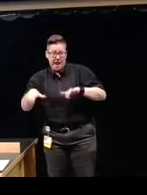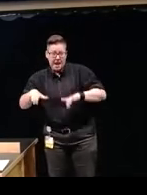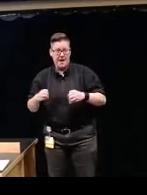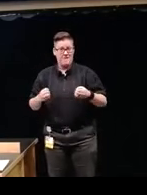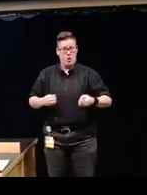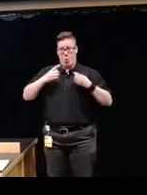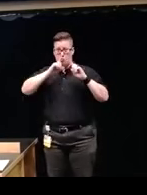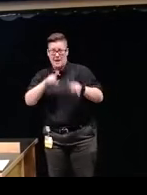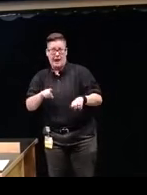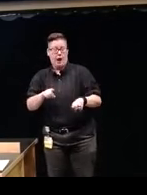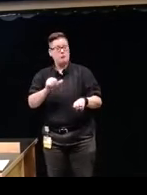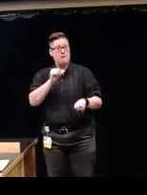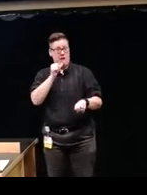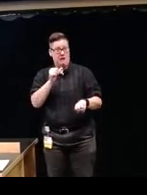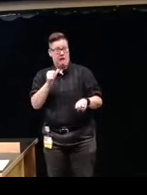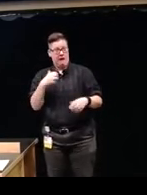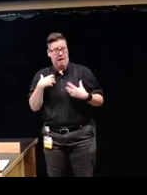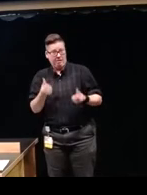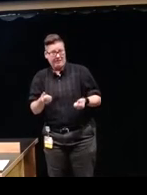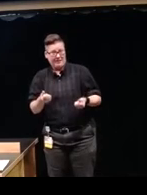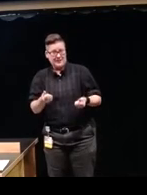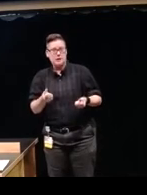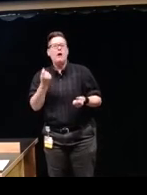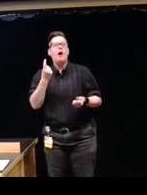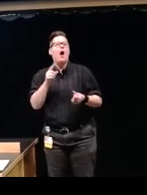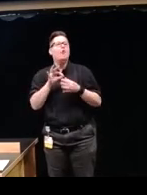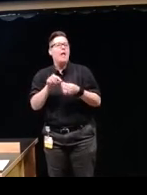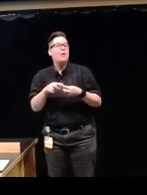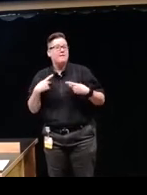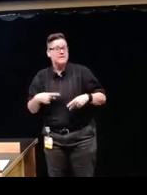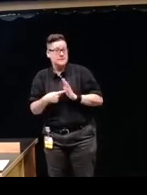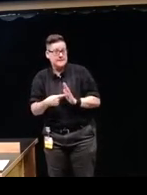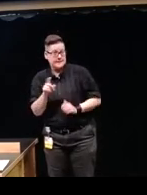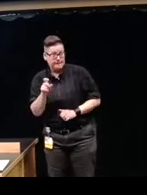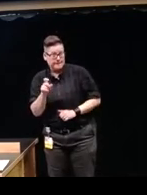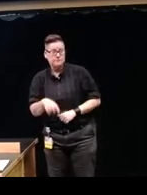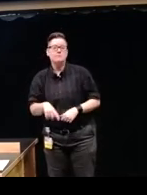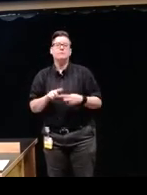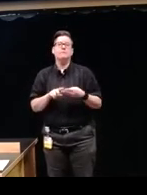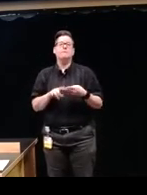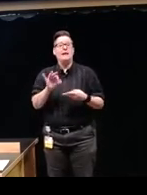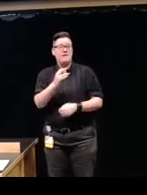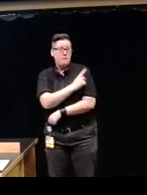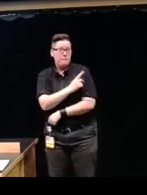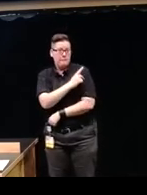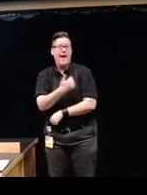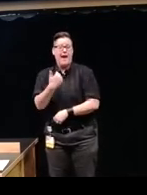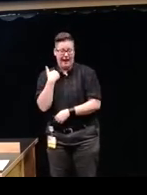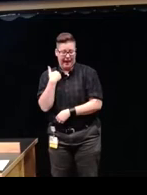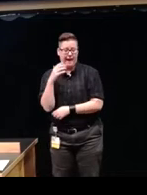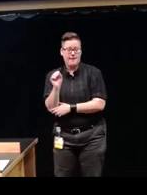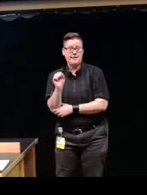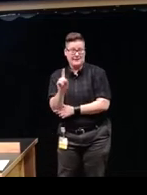emotional reactions around their physical symptoms? Also, if a patient with a somatic symptom